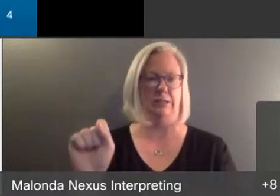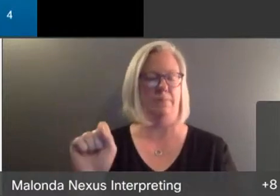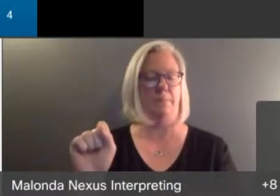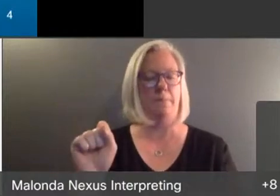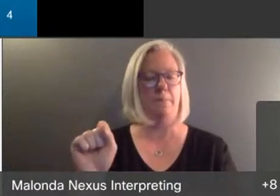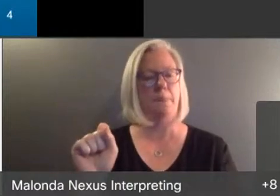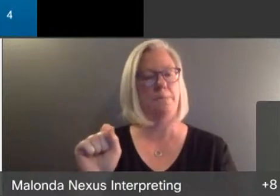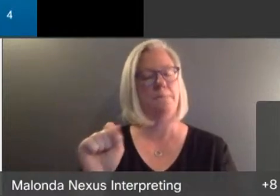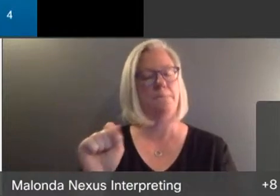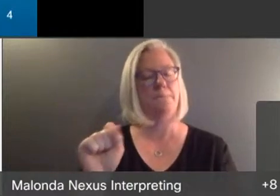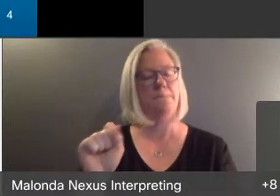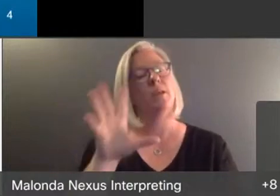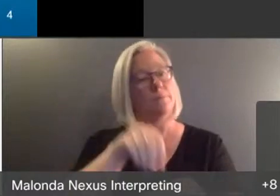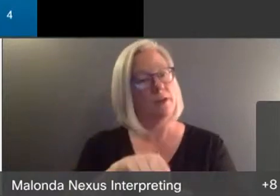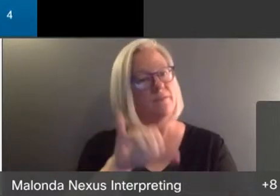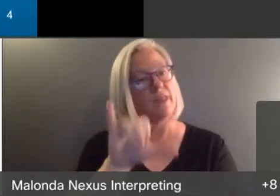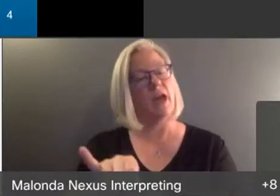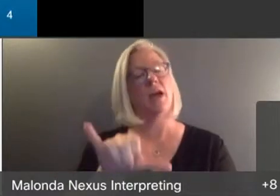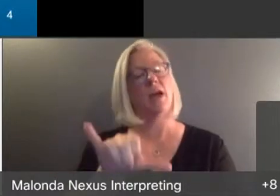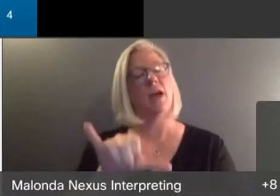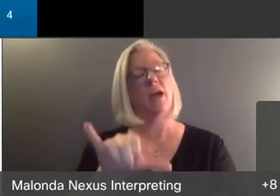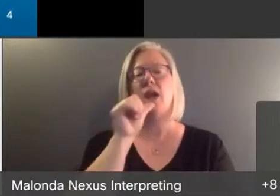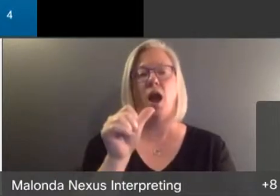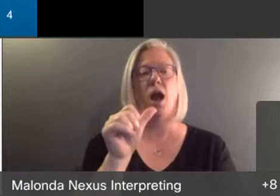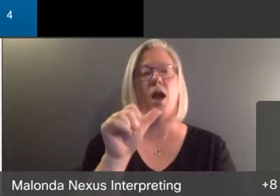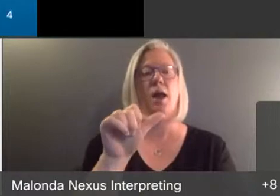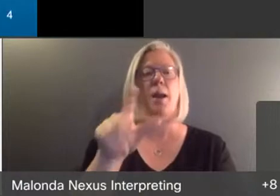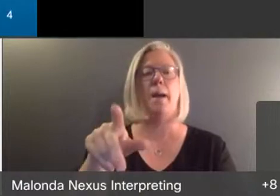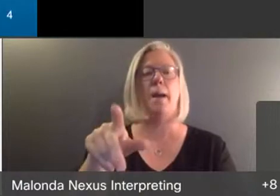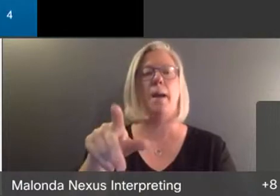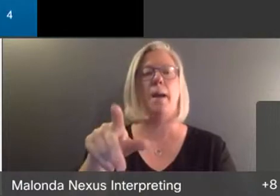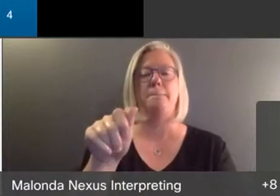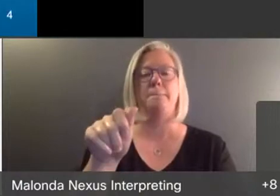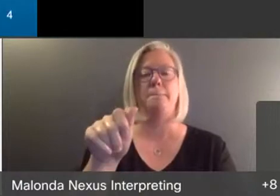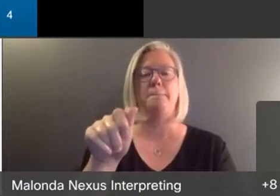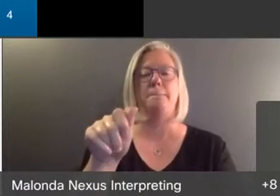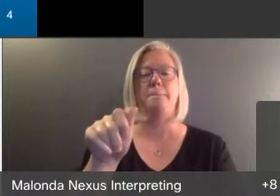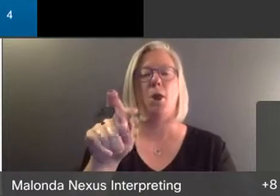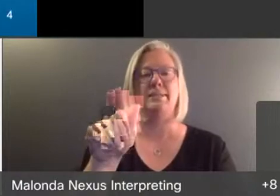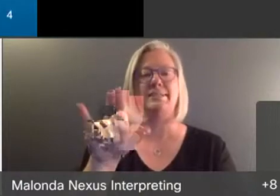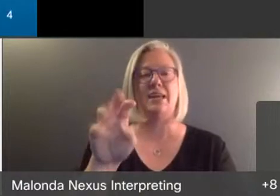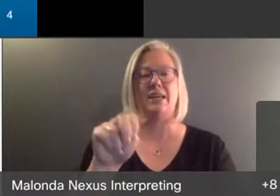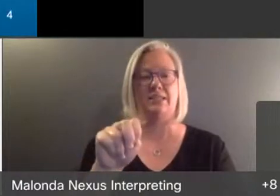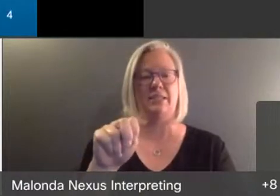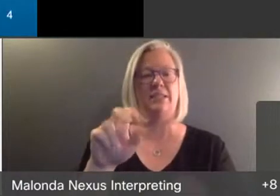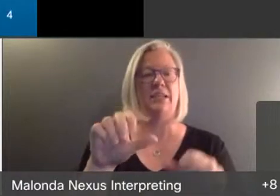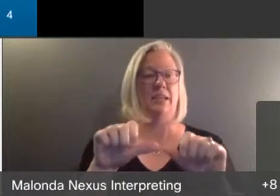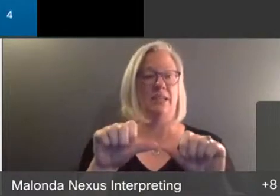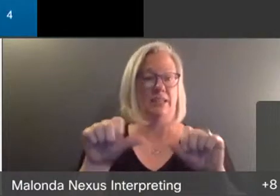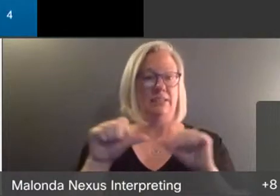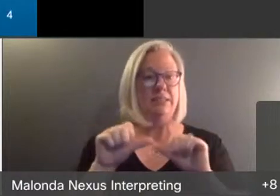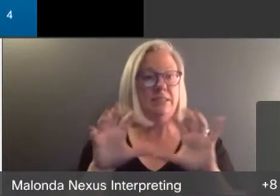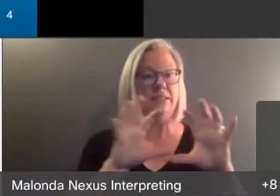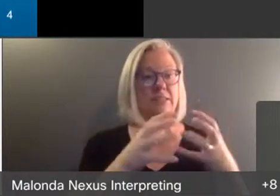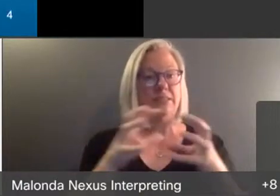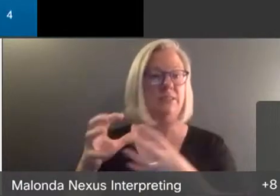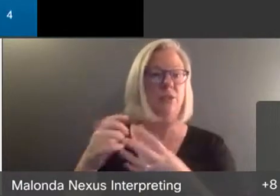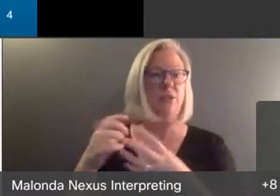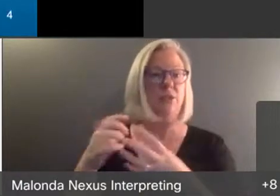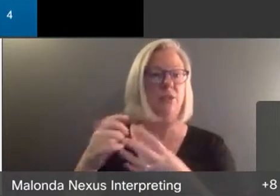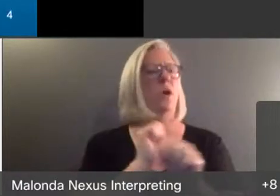through a nonpartisan entity. In Kansas, we participate through the Kansas Legislative Research Department, and we've been working with the census